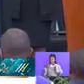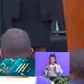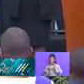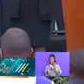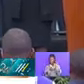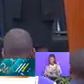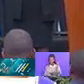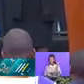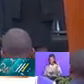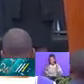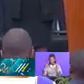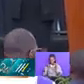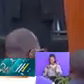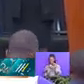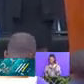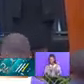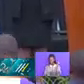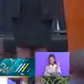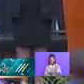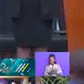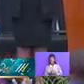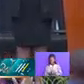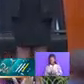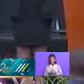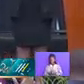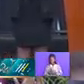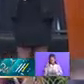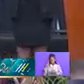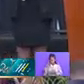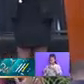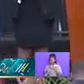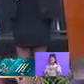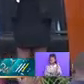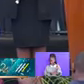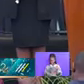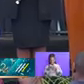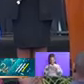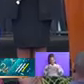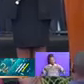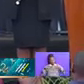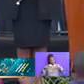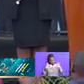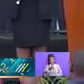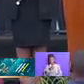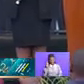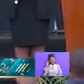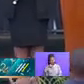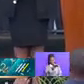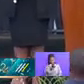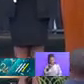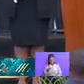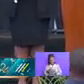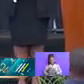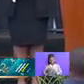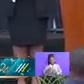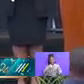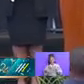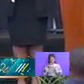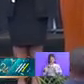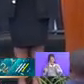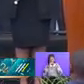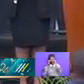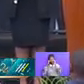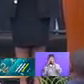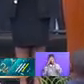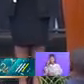Covenant because of Covenant the Lord said because of convenant I'm opening the door for you to go to another